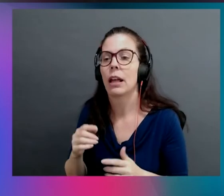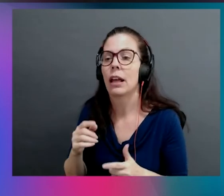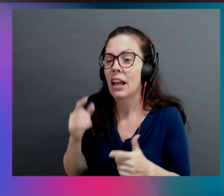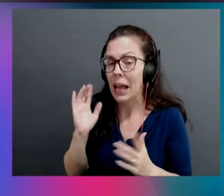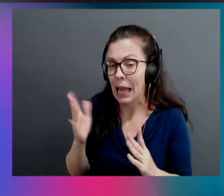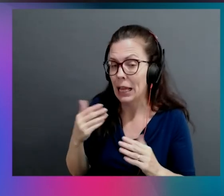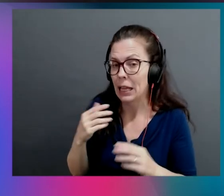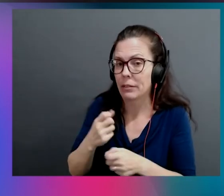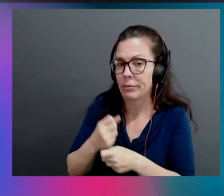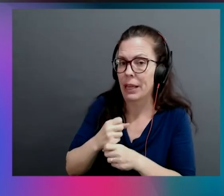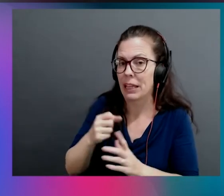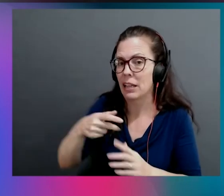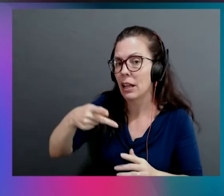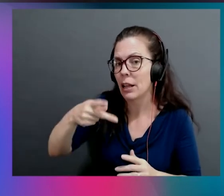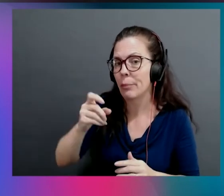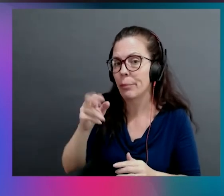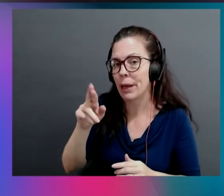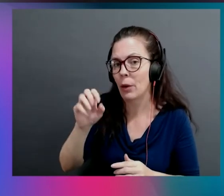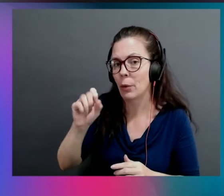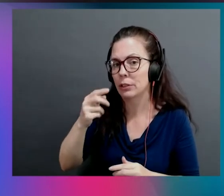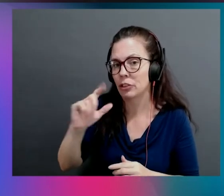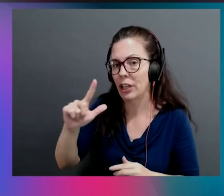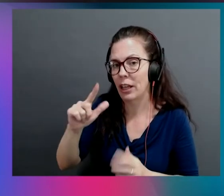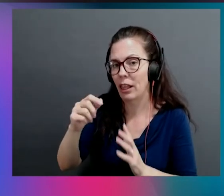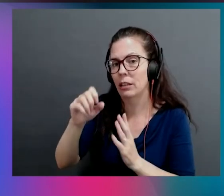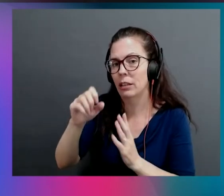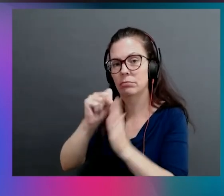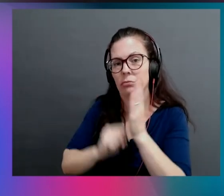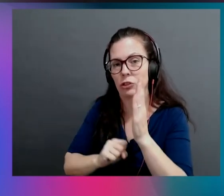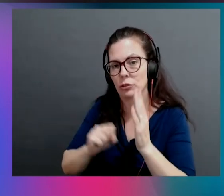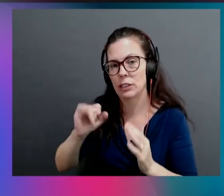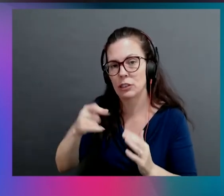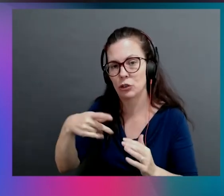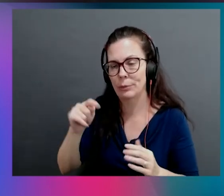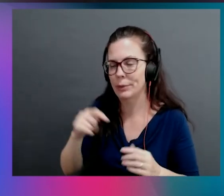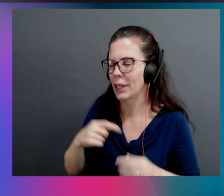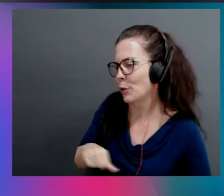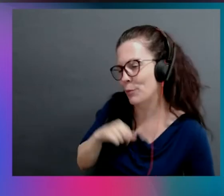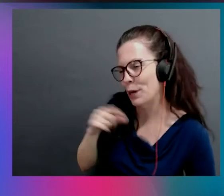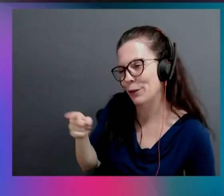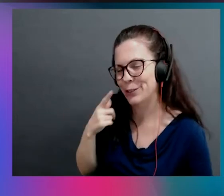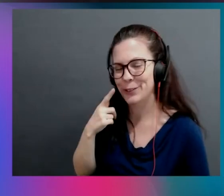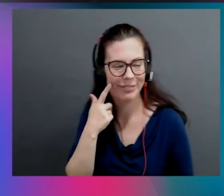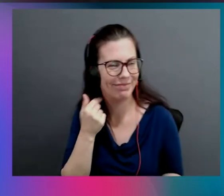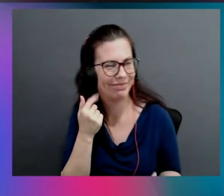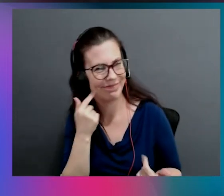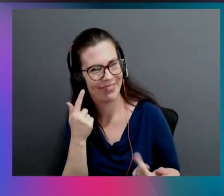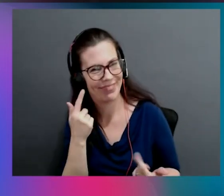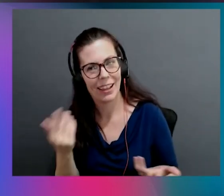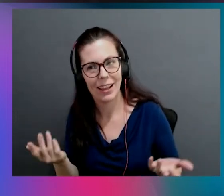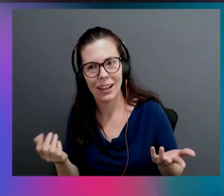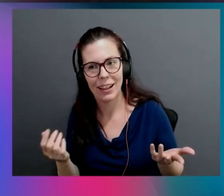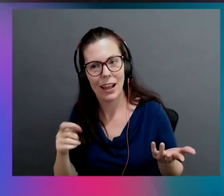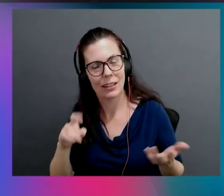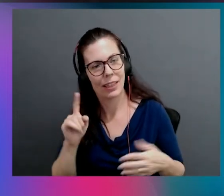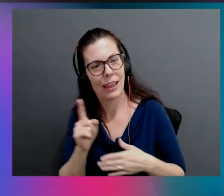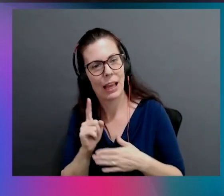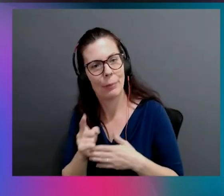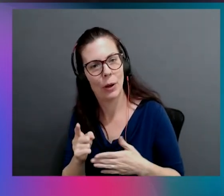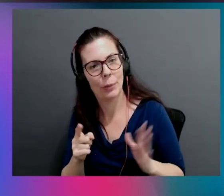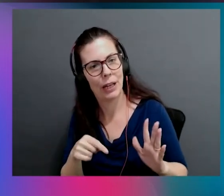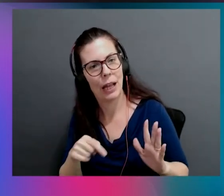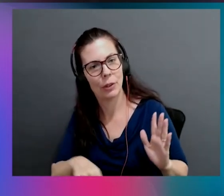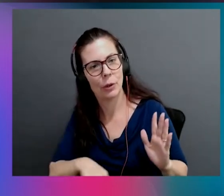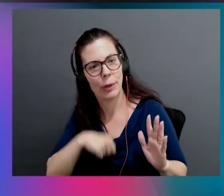little PowerShell script. I'm so proud of you. Look at, I need that moment right there. I'm so proud of you. Just